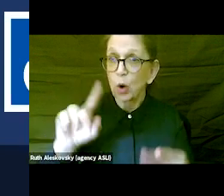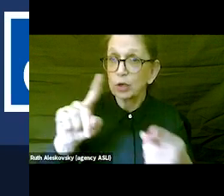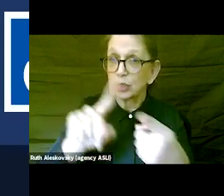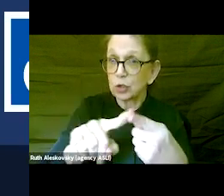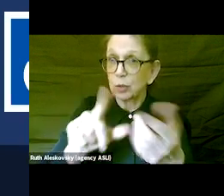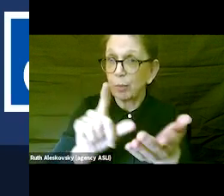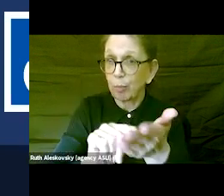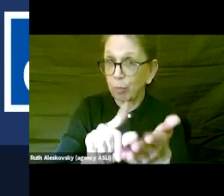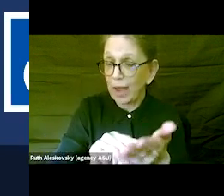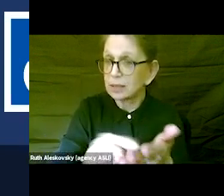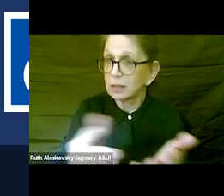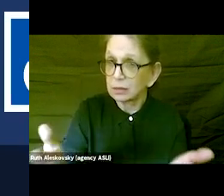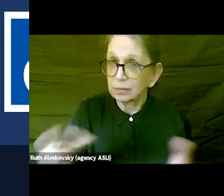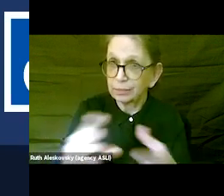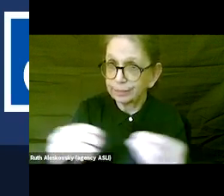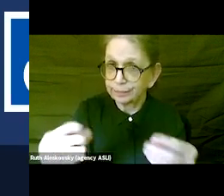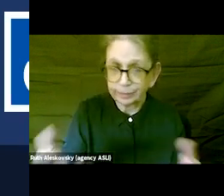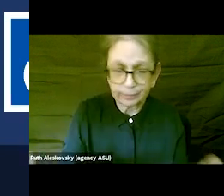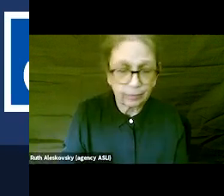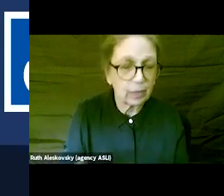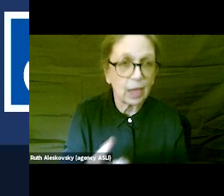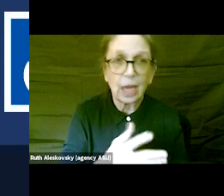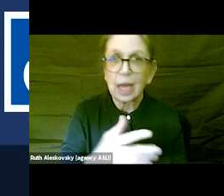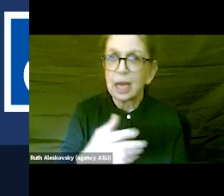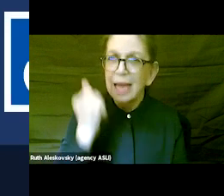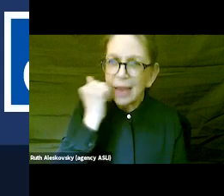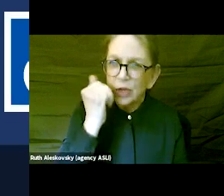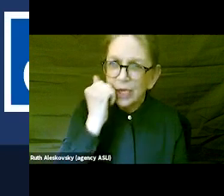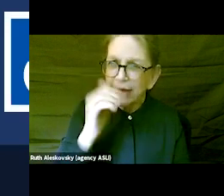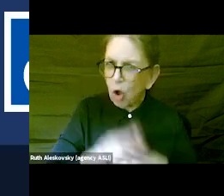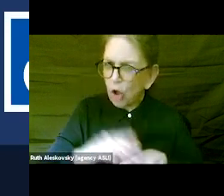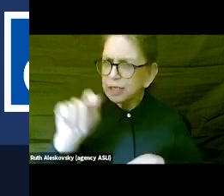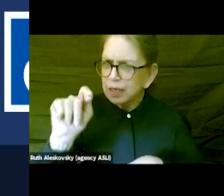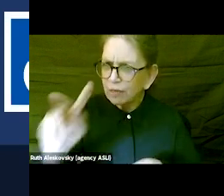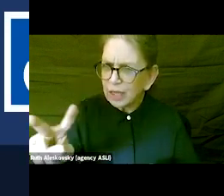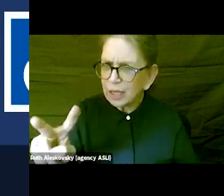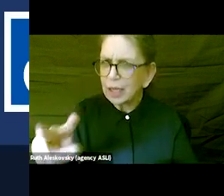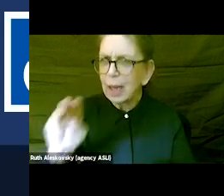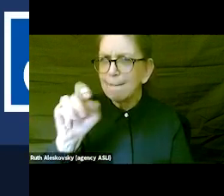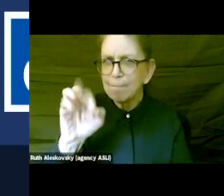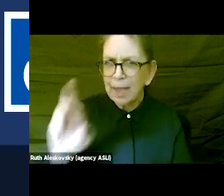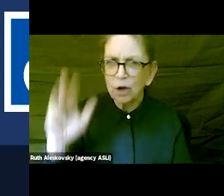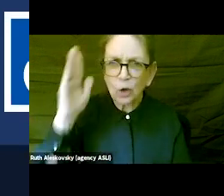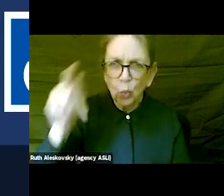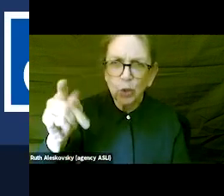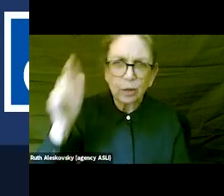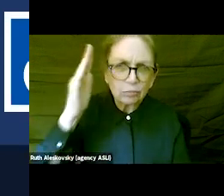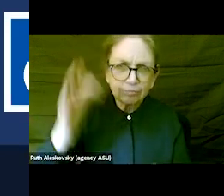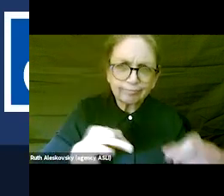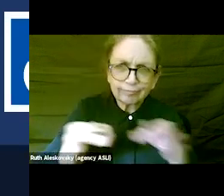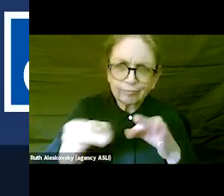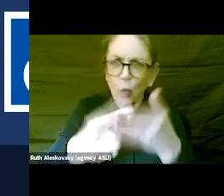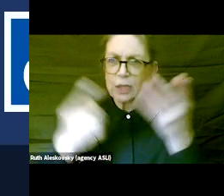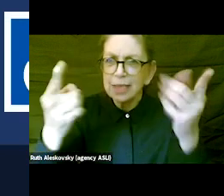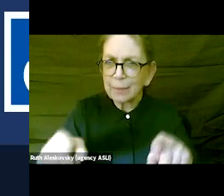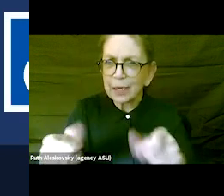doing daily briefings, we made sure that the ASL interpreter and the captioner were there for all of his briefings.